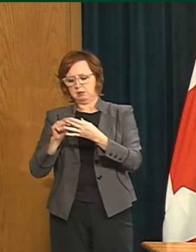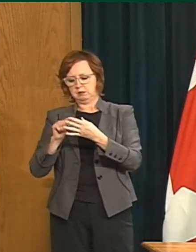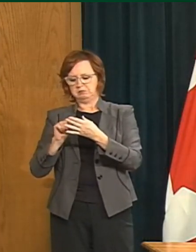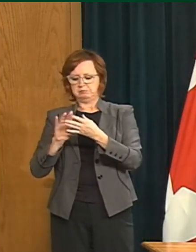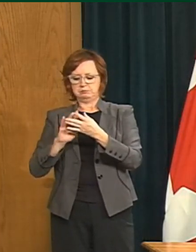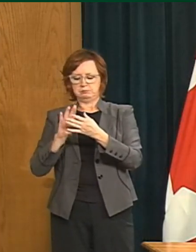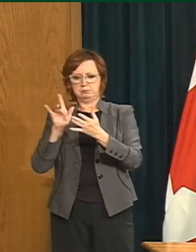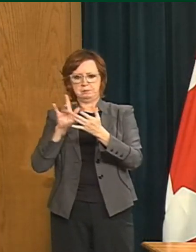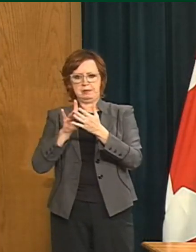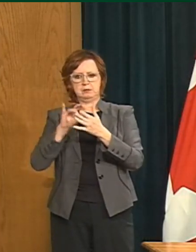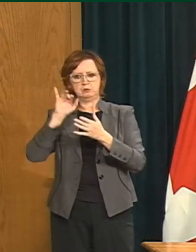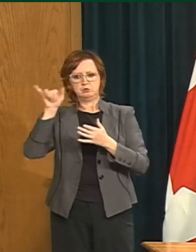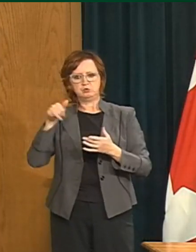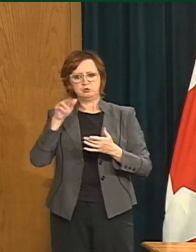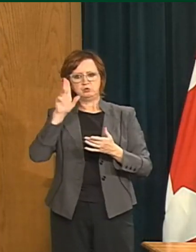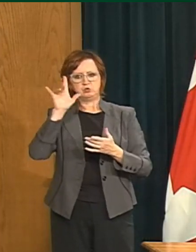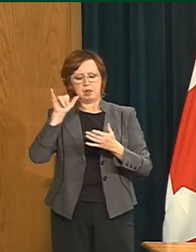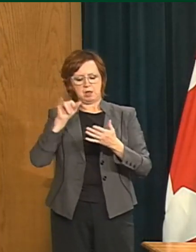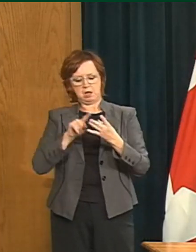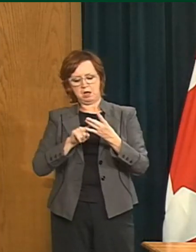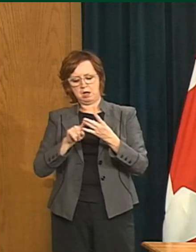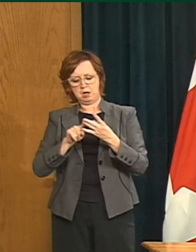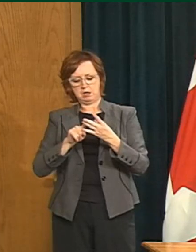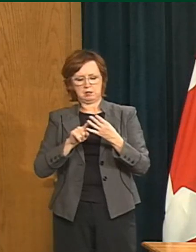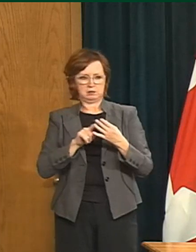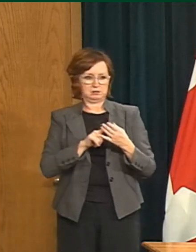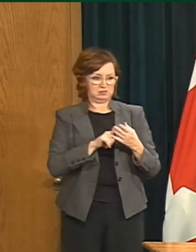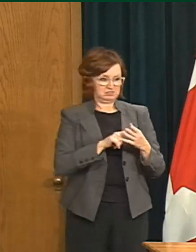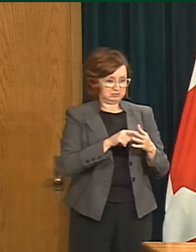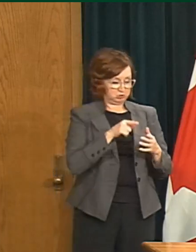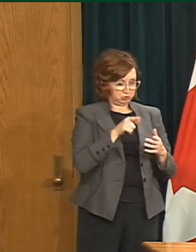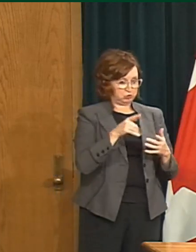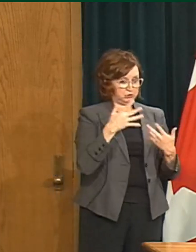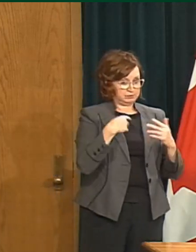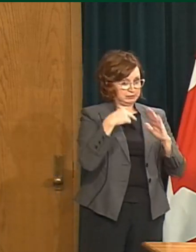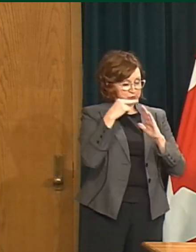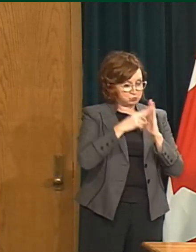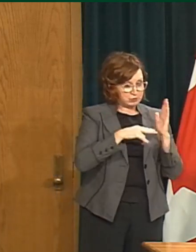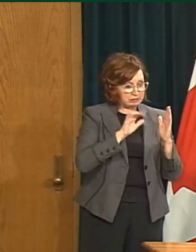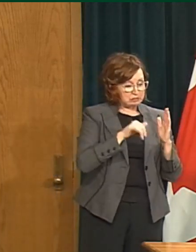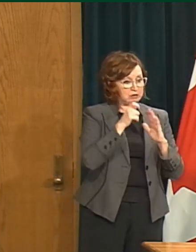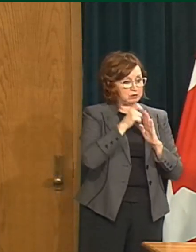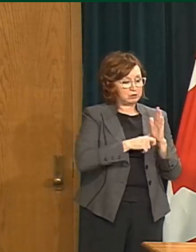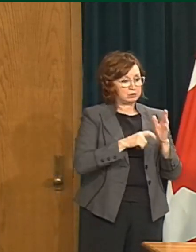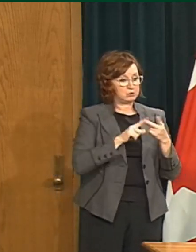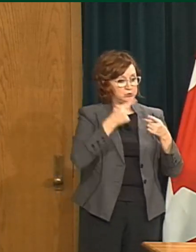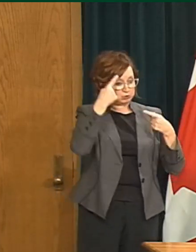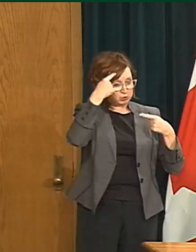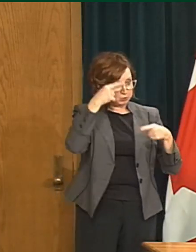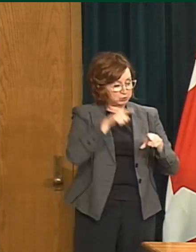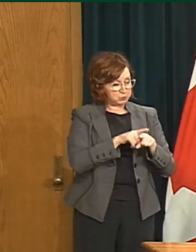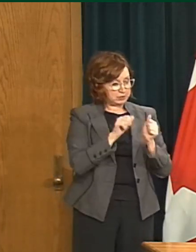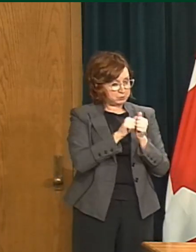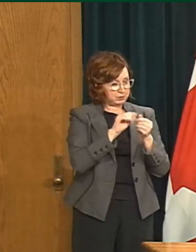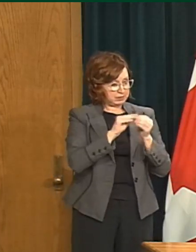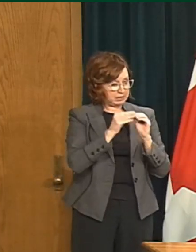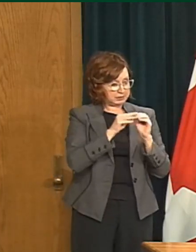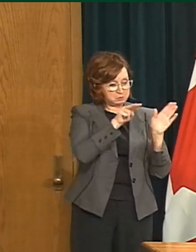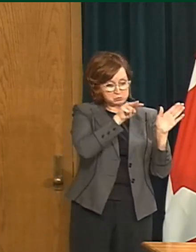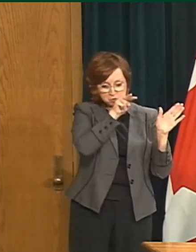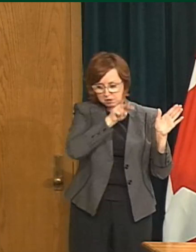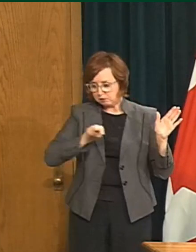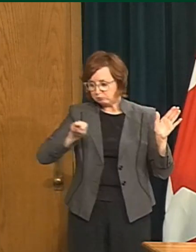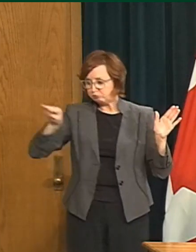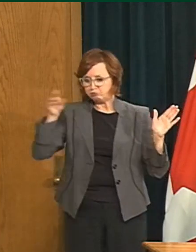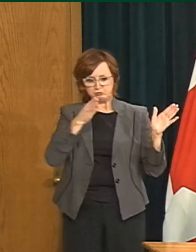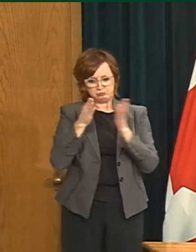mid-July. So I'm wondering, do you have that information? Are you aware of it? Do you agree with that range? And also, we